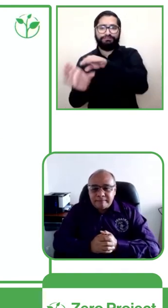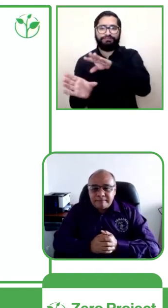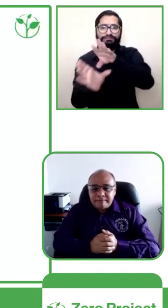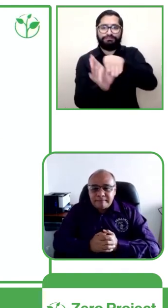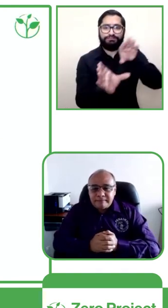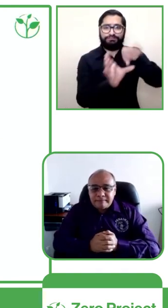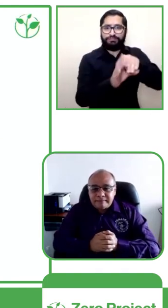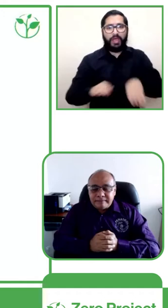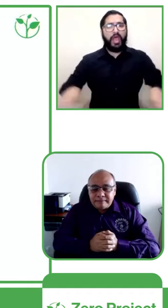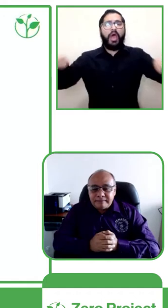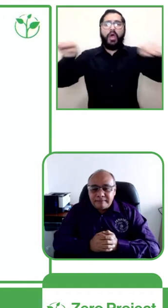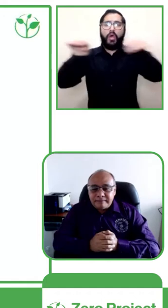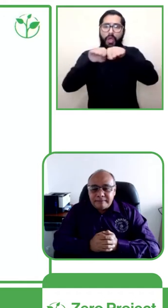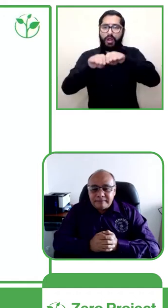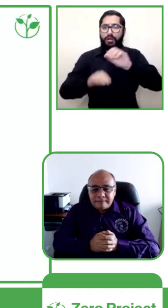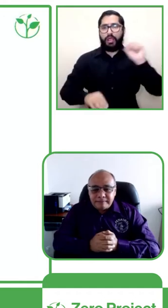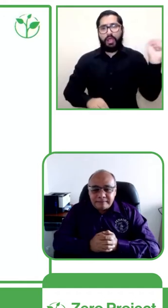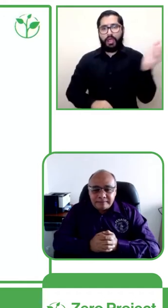optimal conditions.